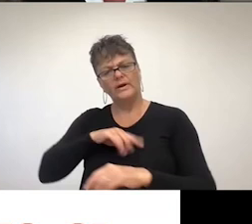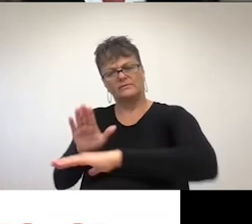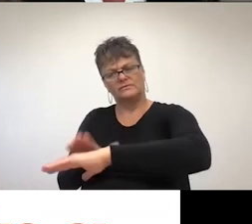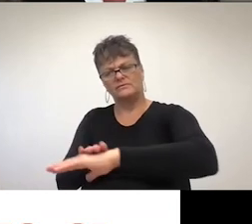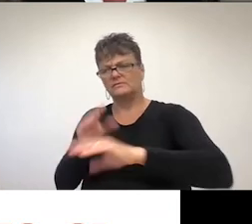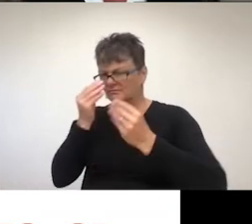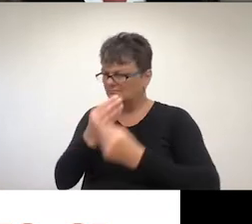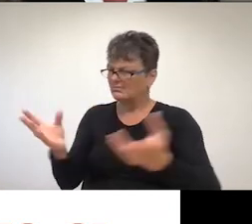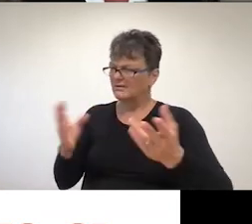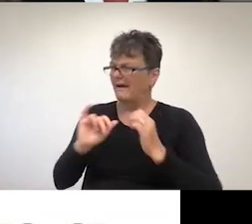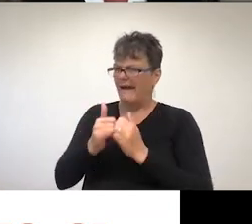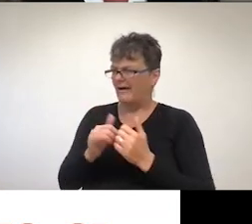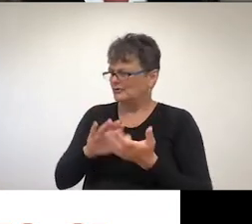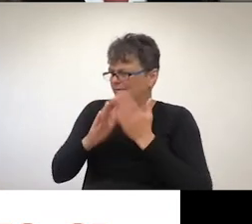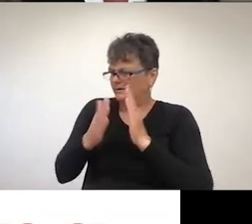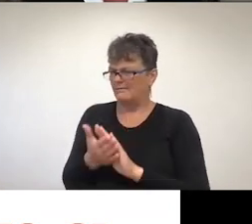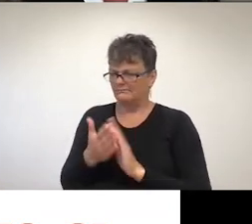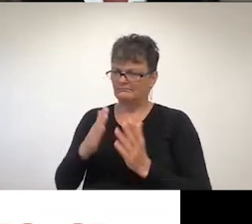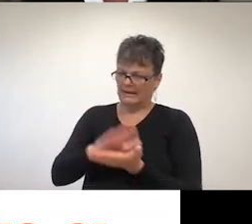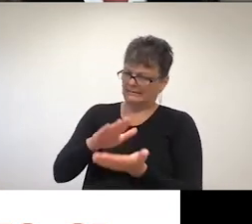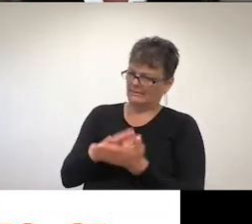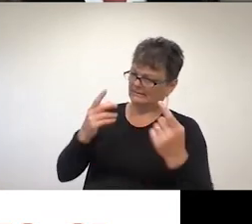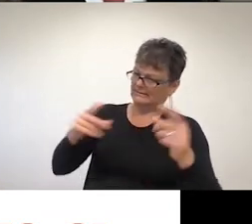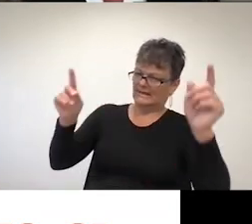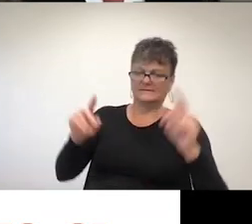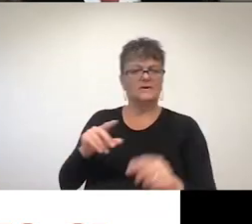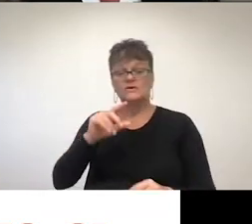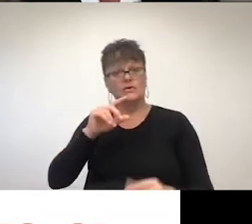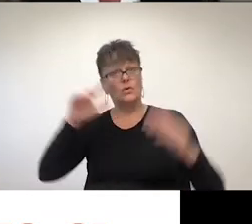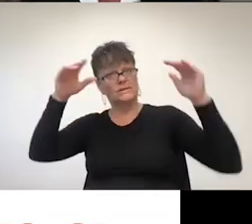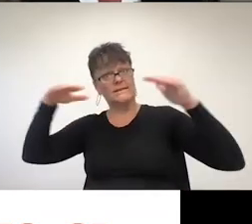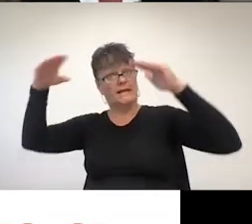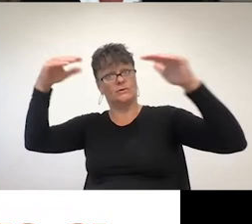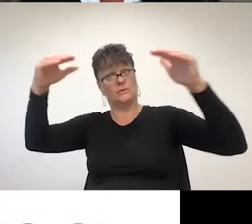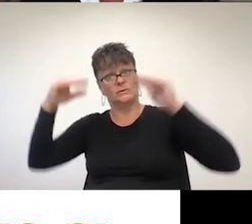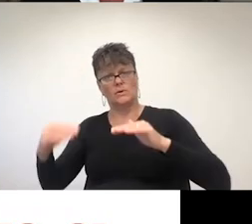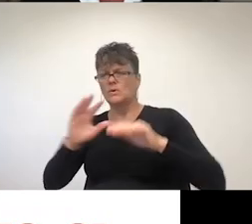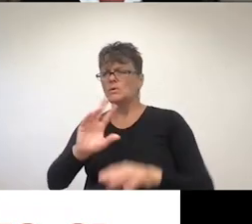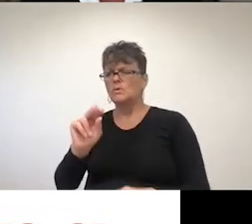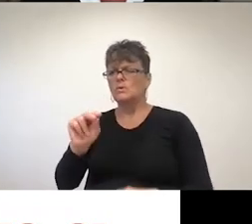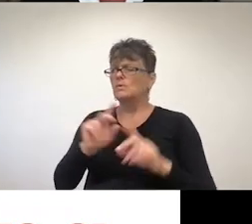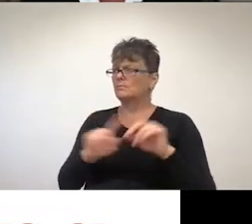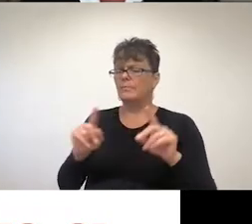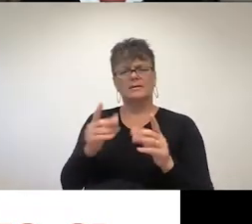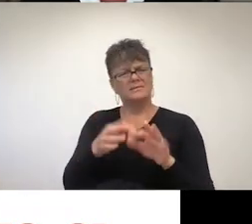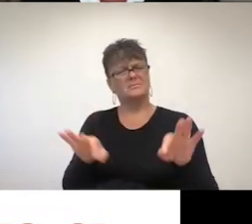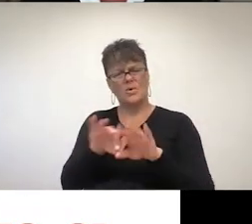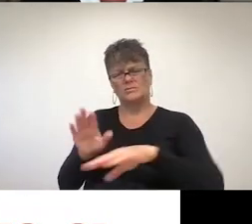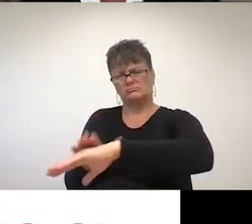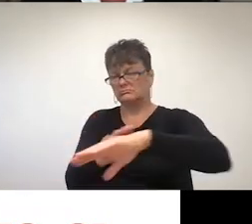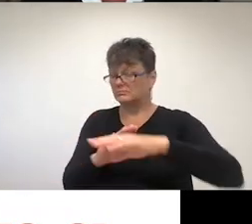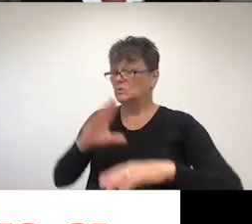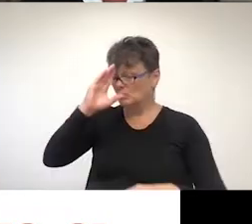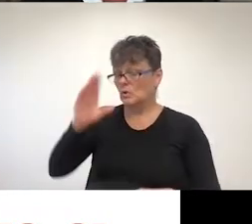is back to the point of not lowering our standards and not reducing rigor, but let's also help our students know what study skills,